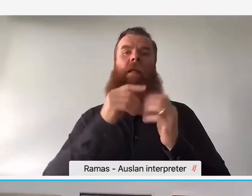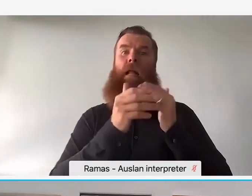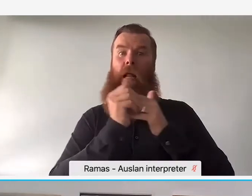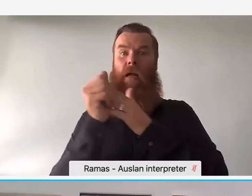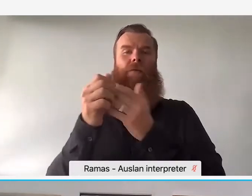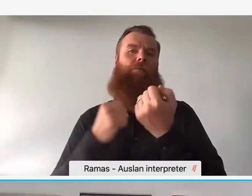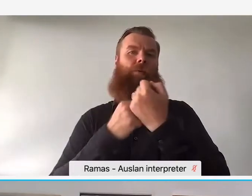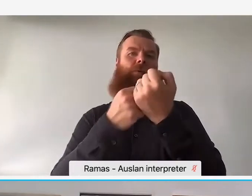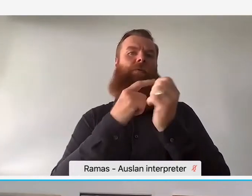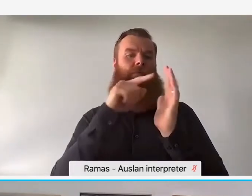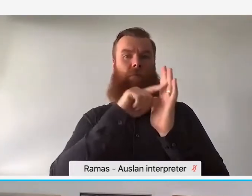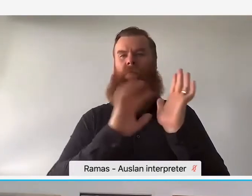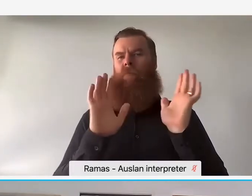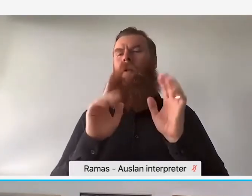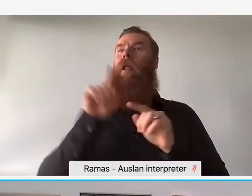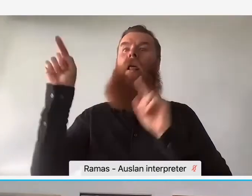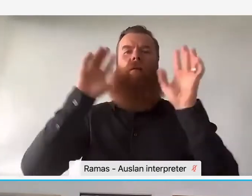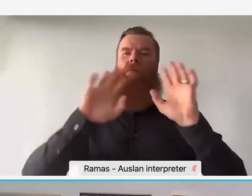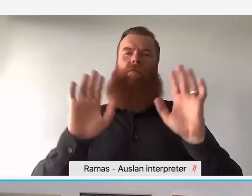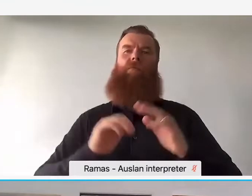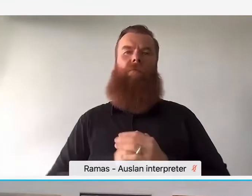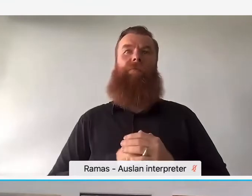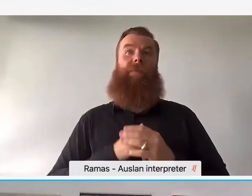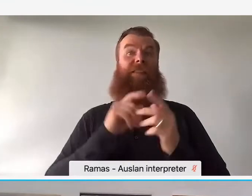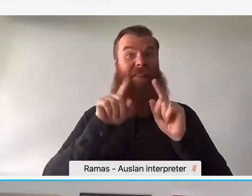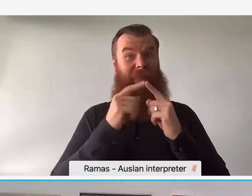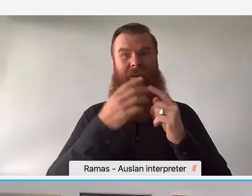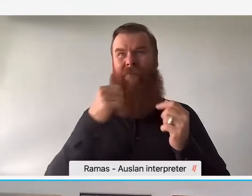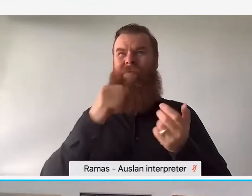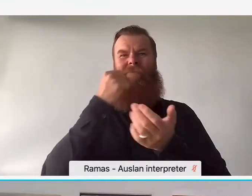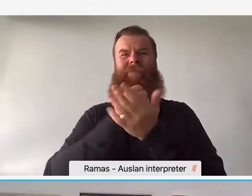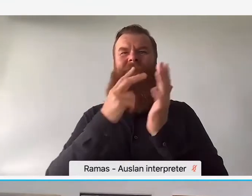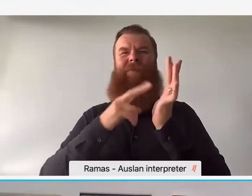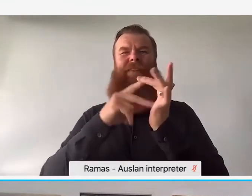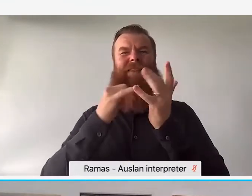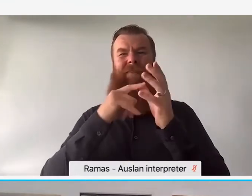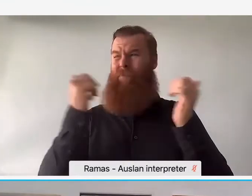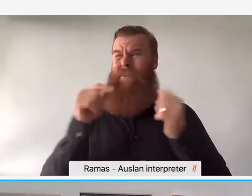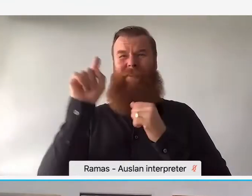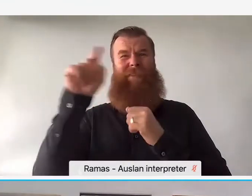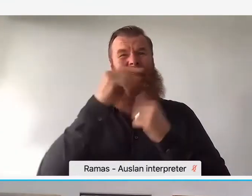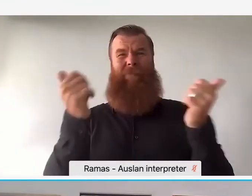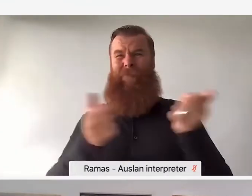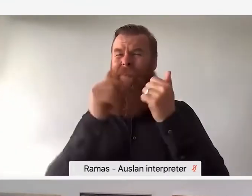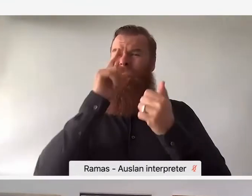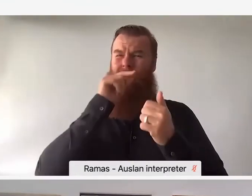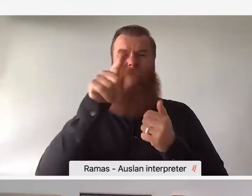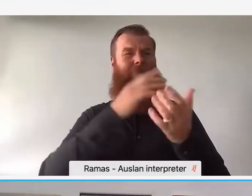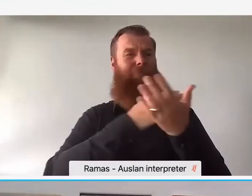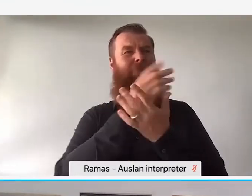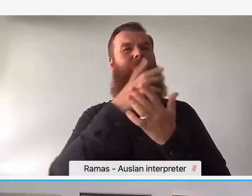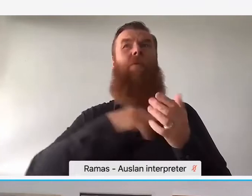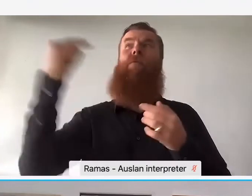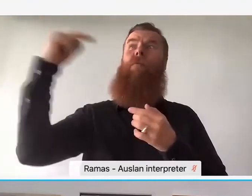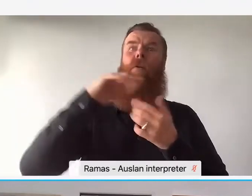that we have multiple visa options, and it can be quite overwhelming when you look at our website. So